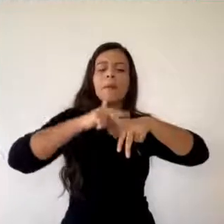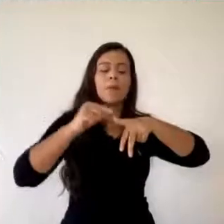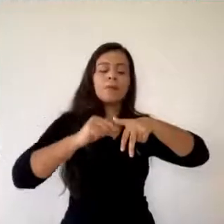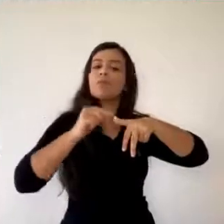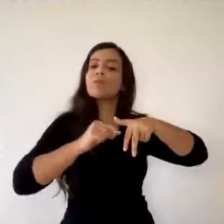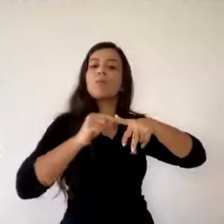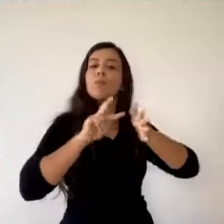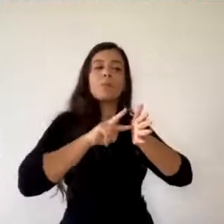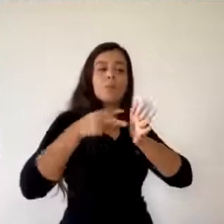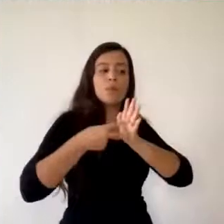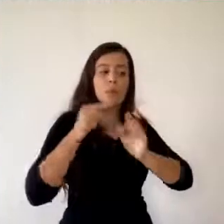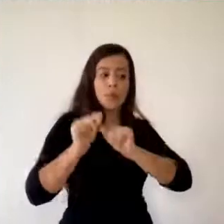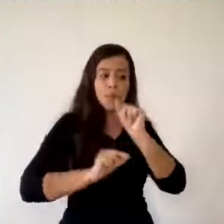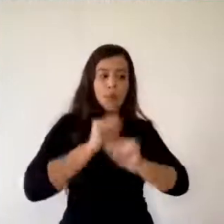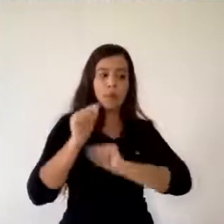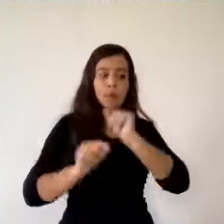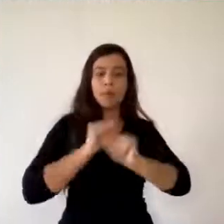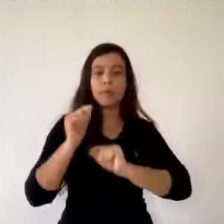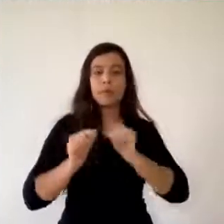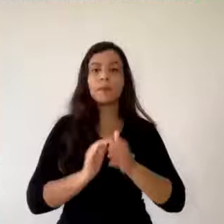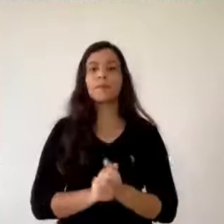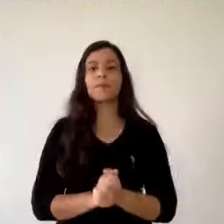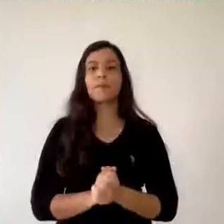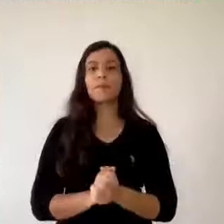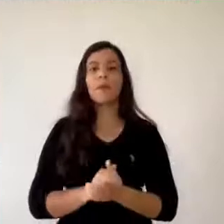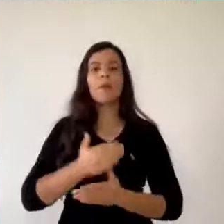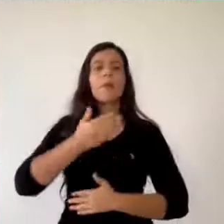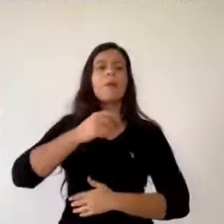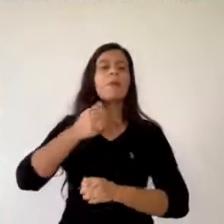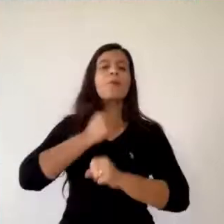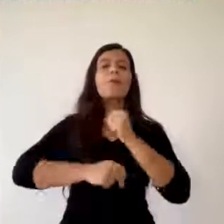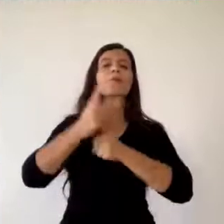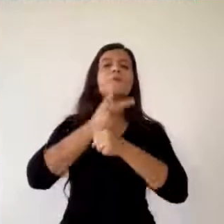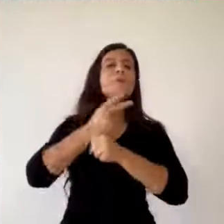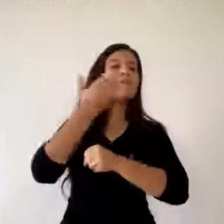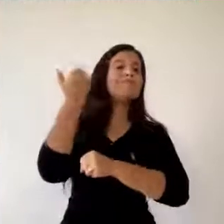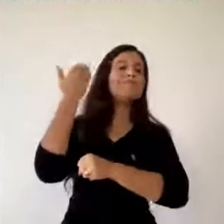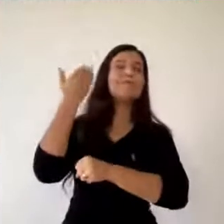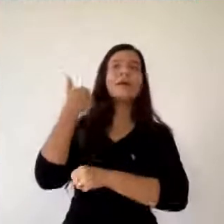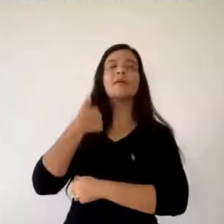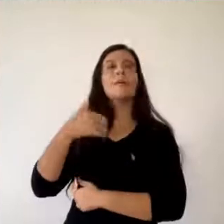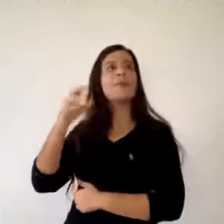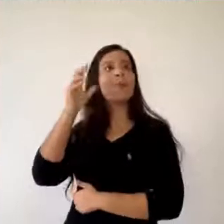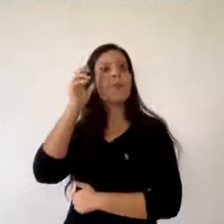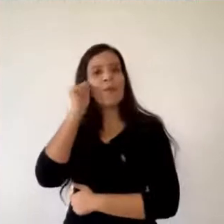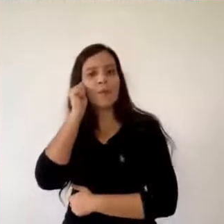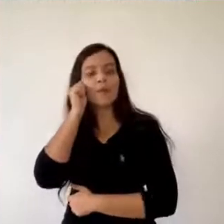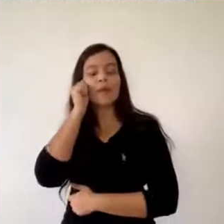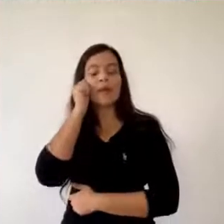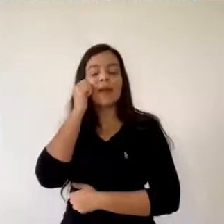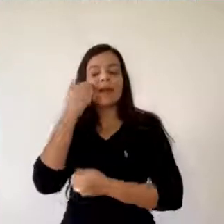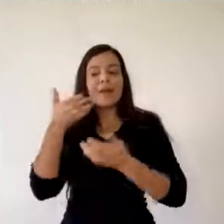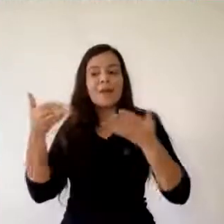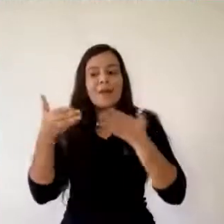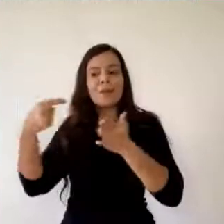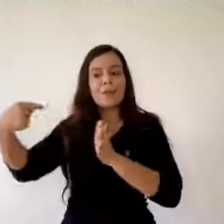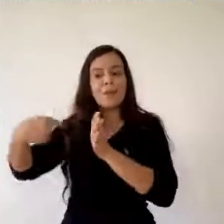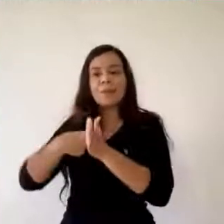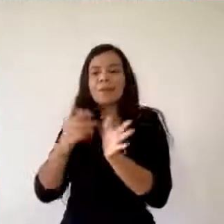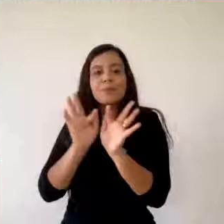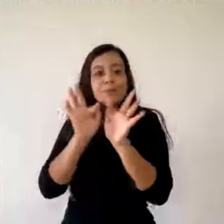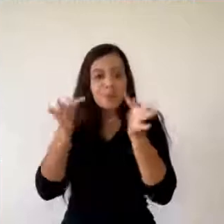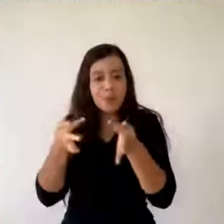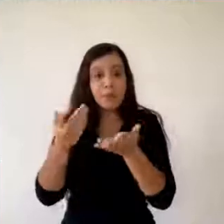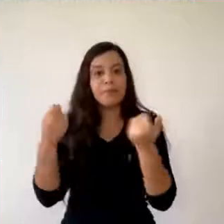that something I heard 2 years ago, which is a basic question for us